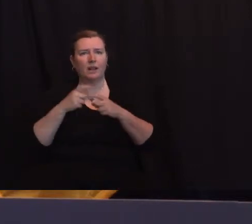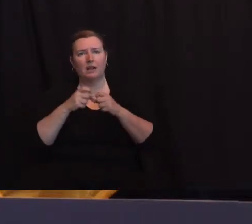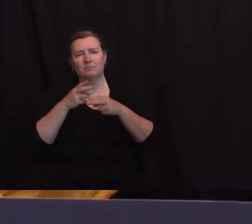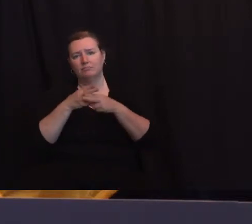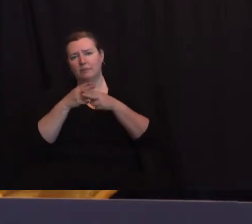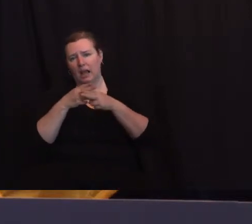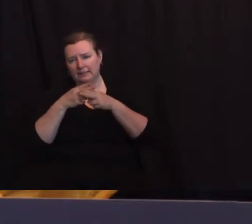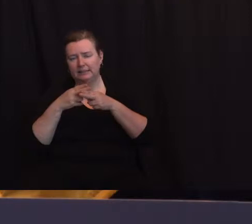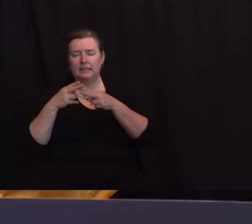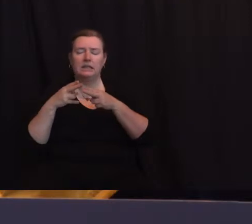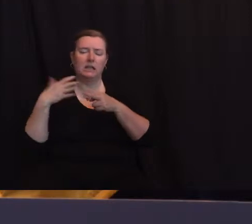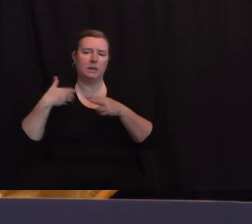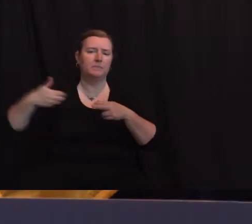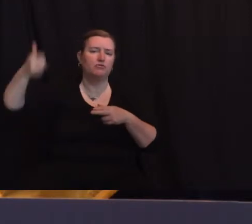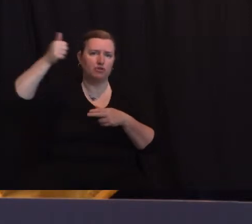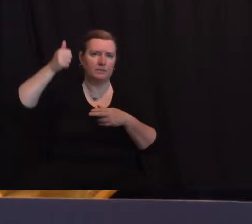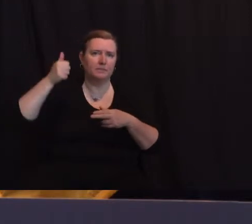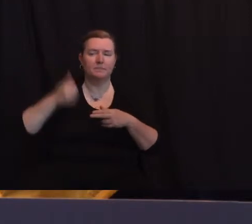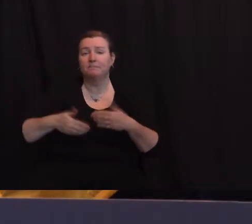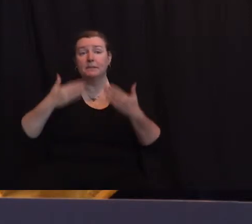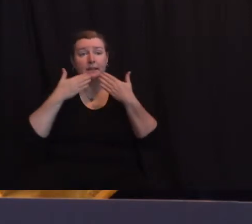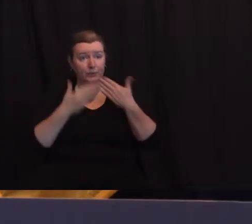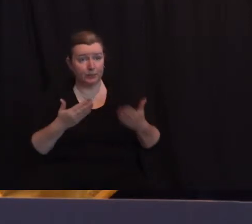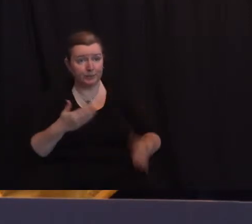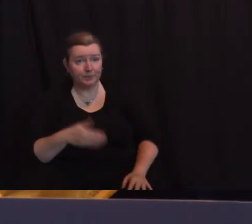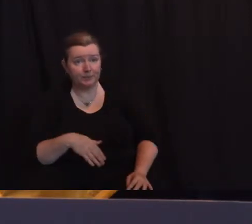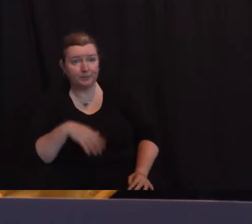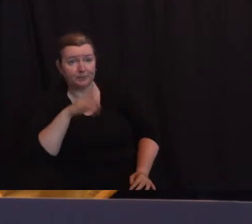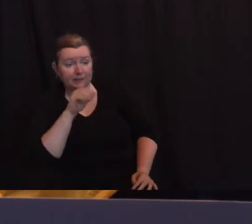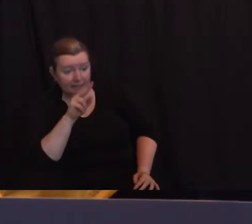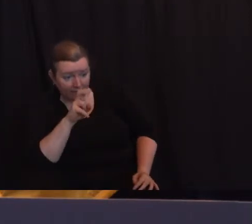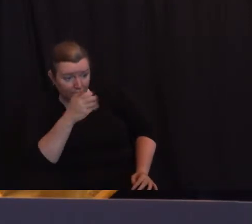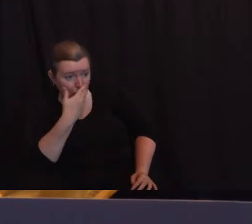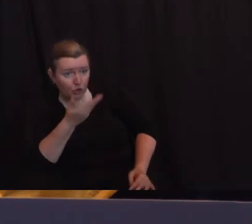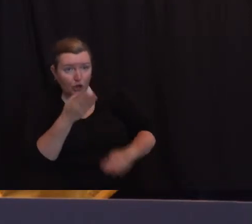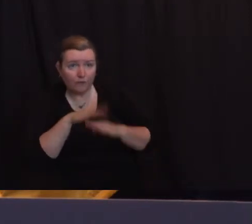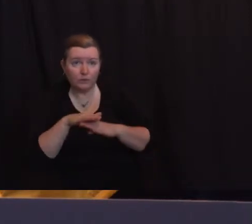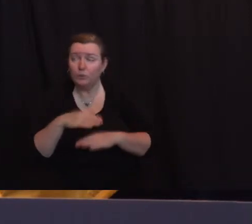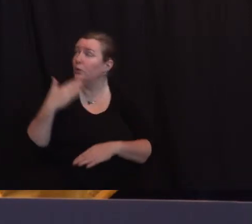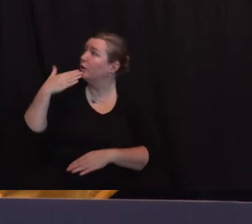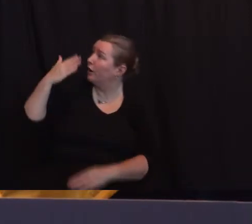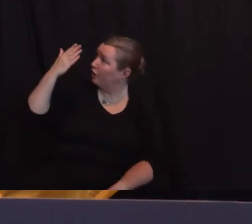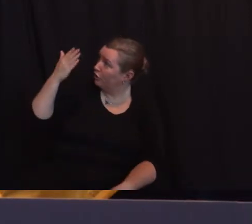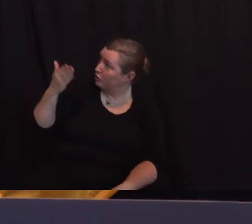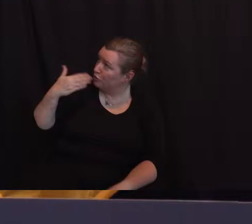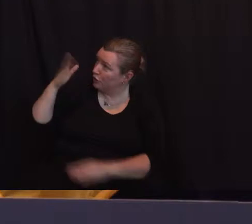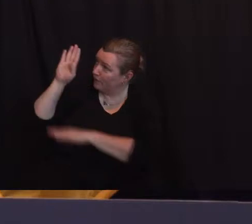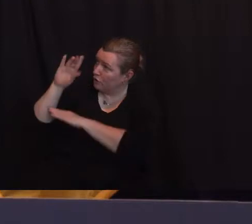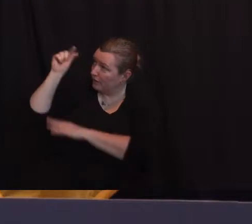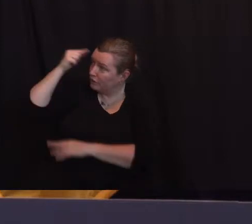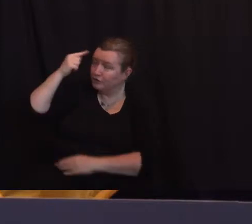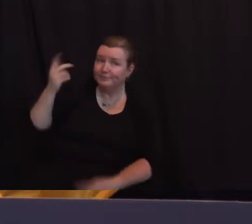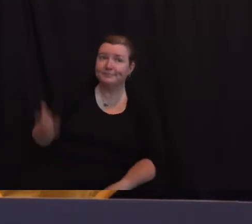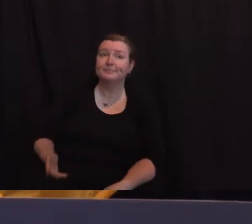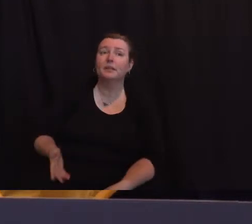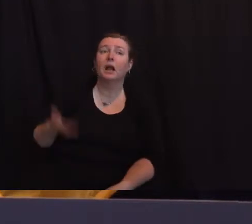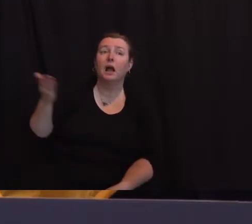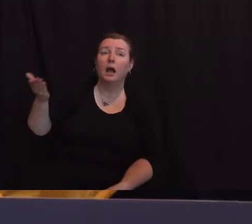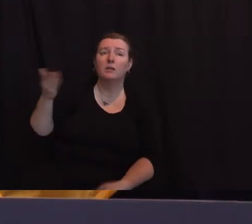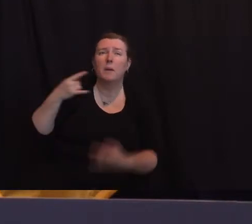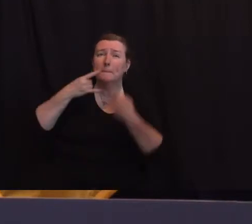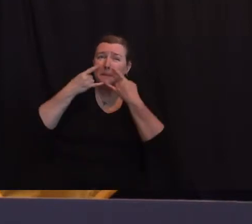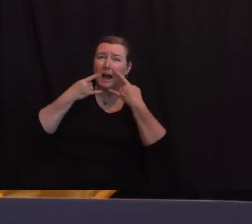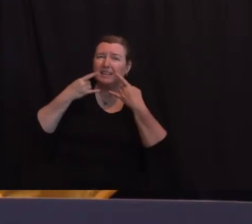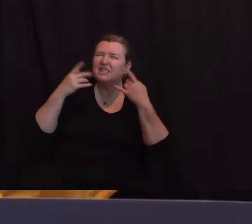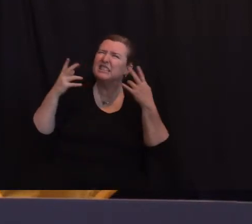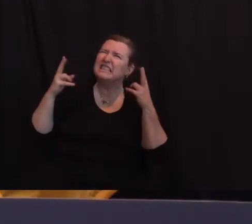meantime. Thank you. Dave, good afternoon. Hi, Governor. With regard to the mask issue,